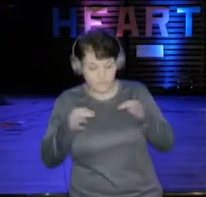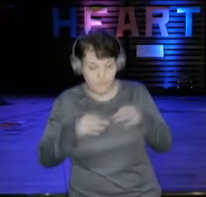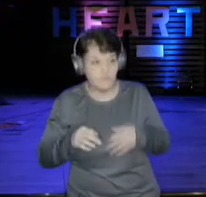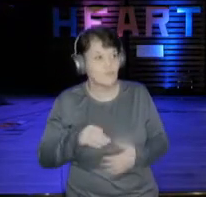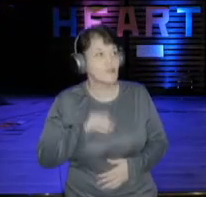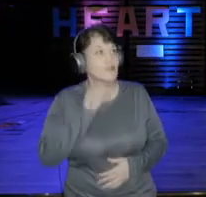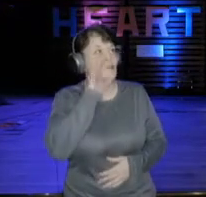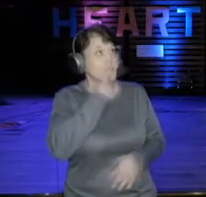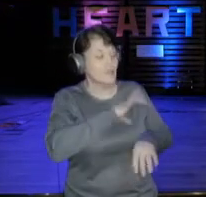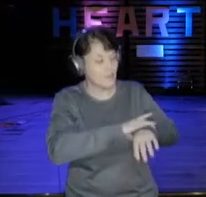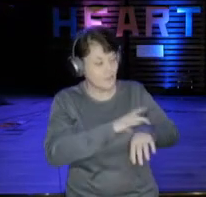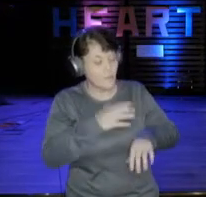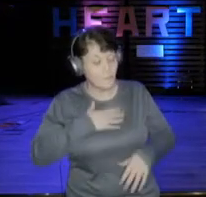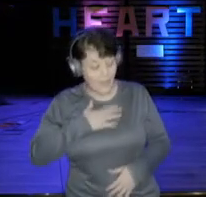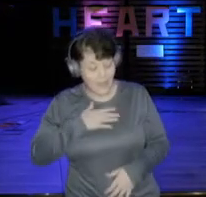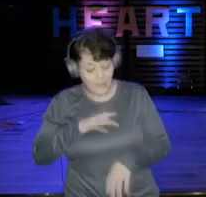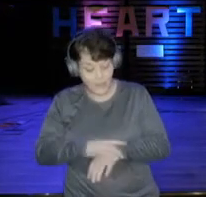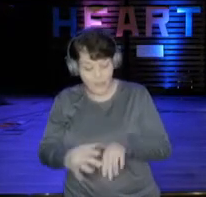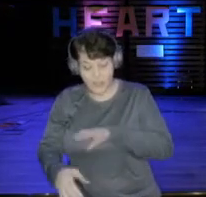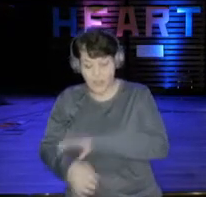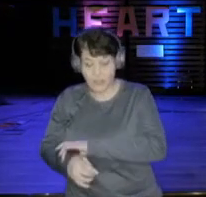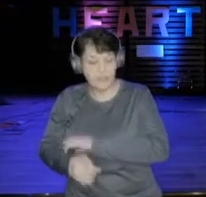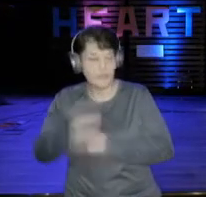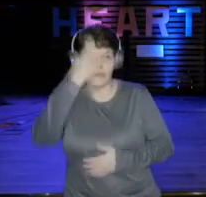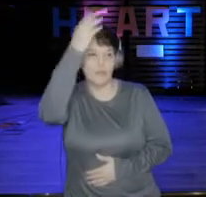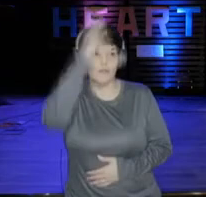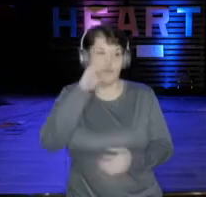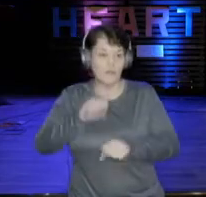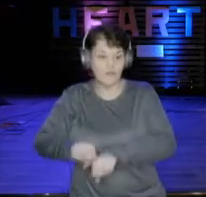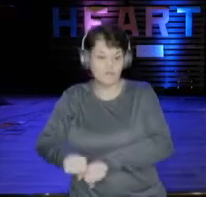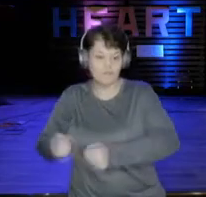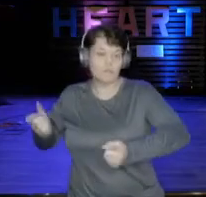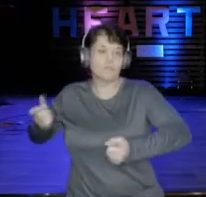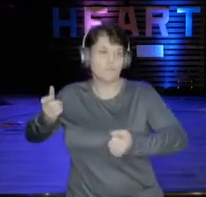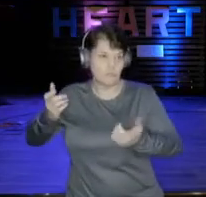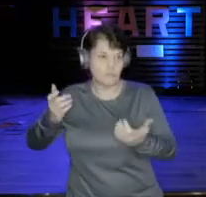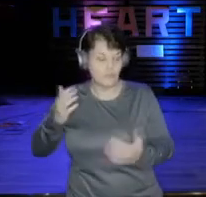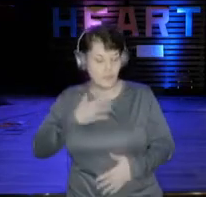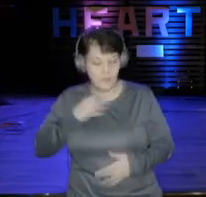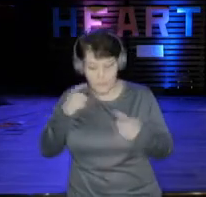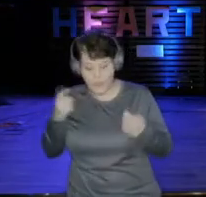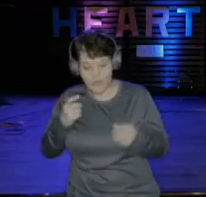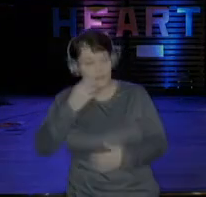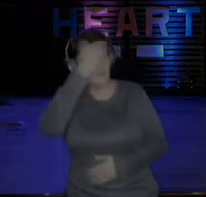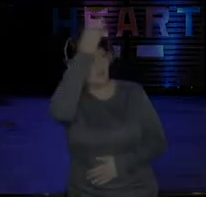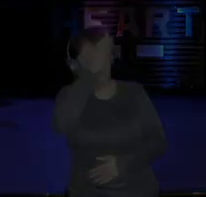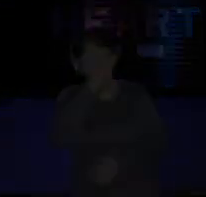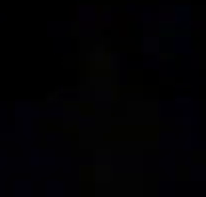like a flood, his mercy reigns, unending love, amazing grace."